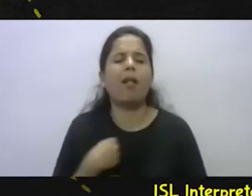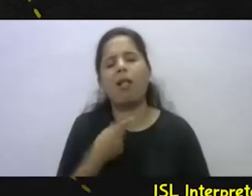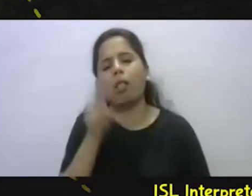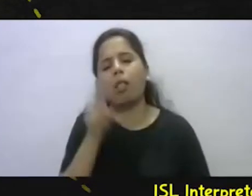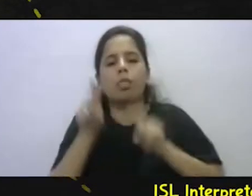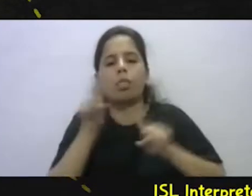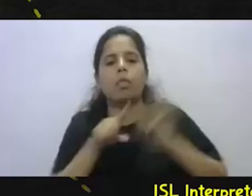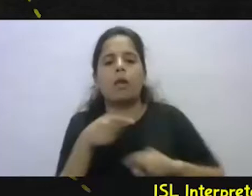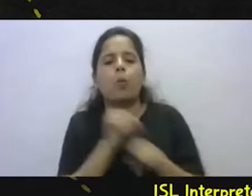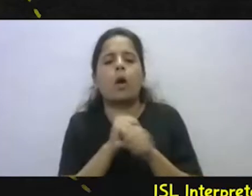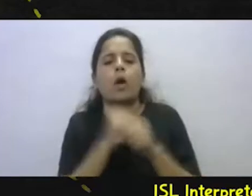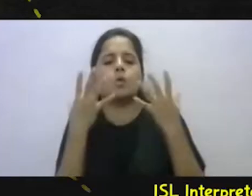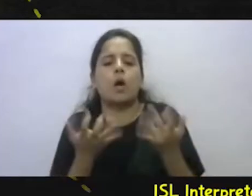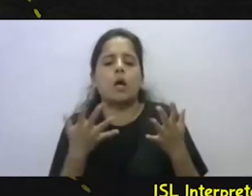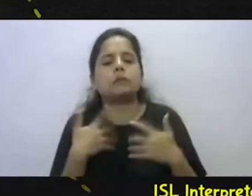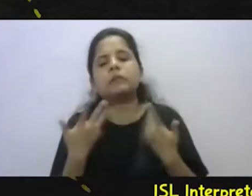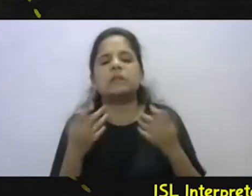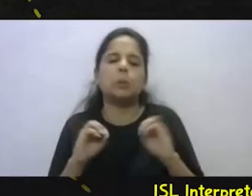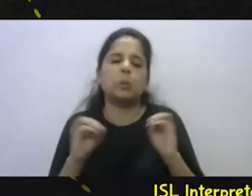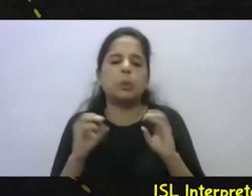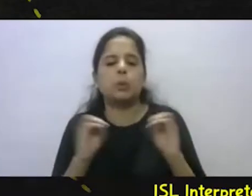not do the work, to not,